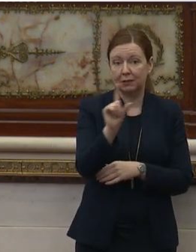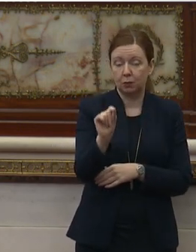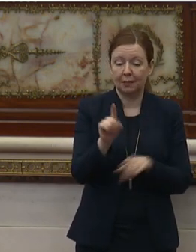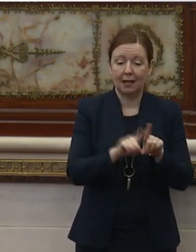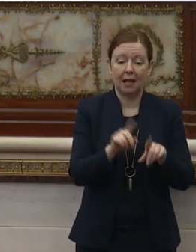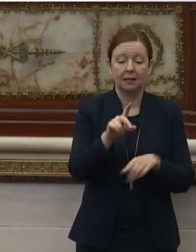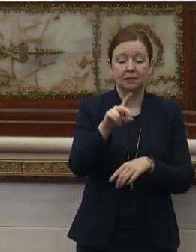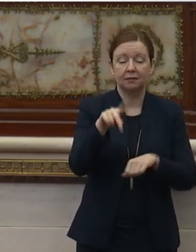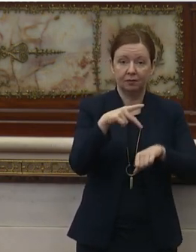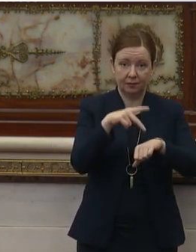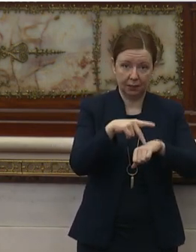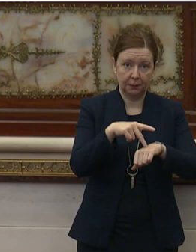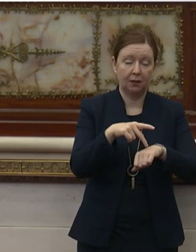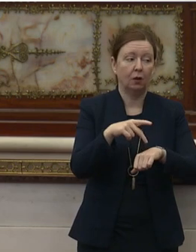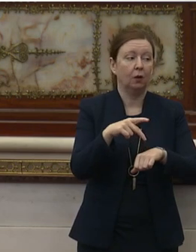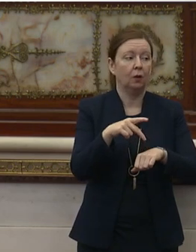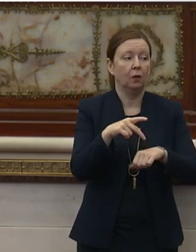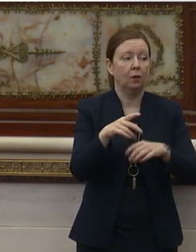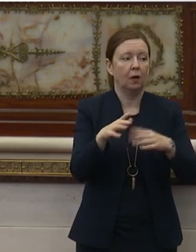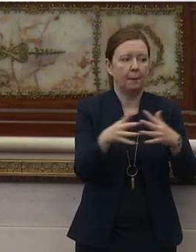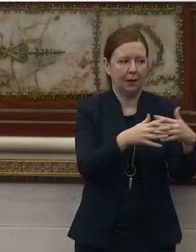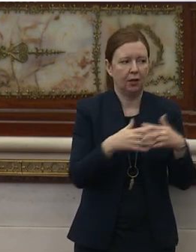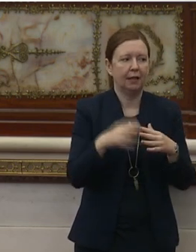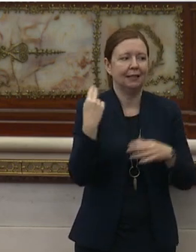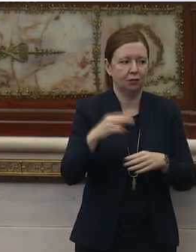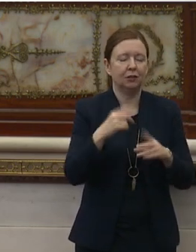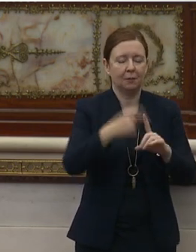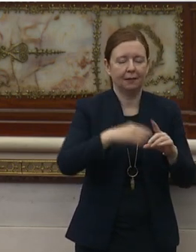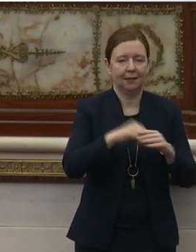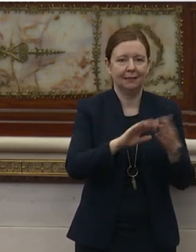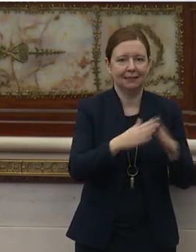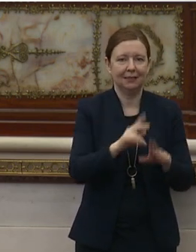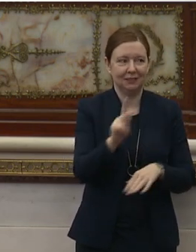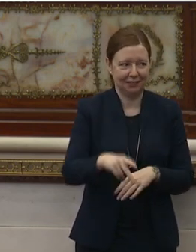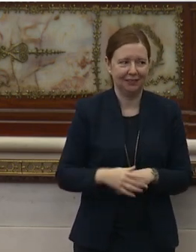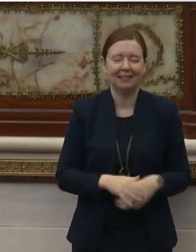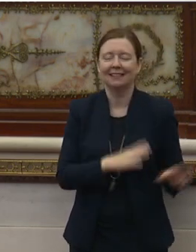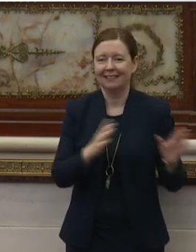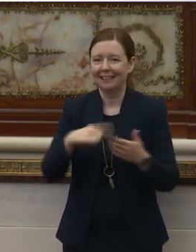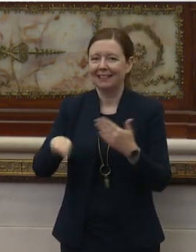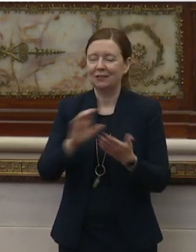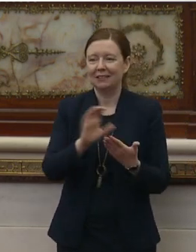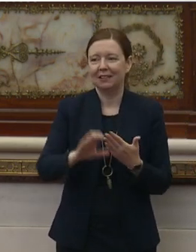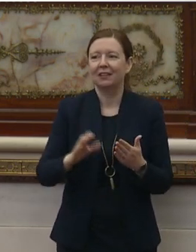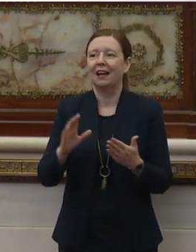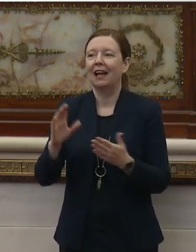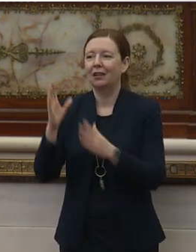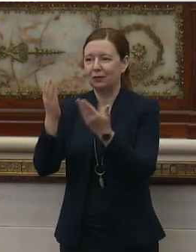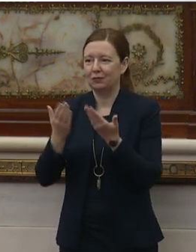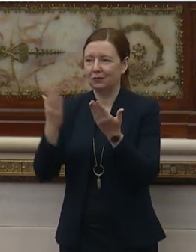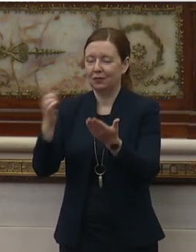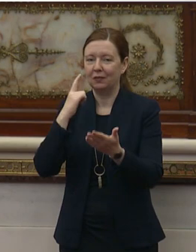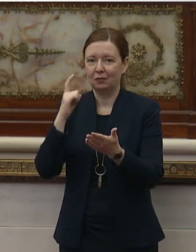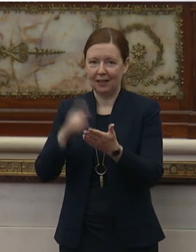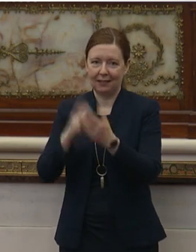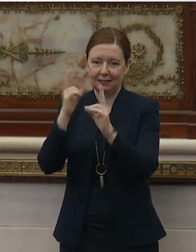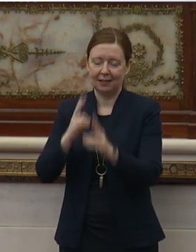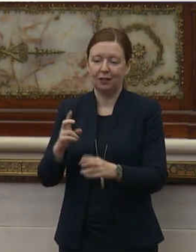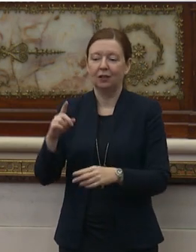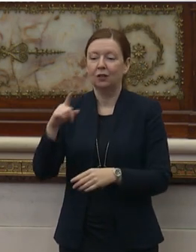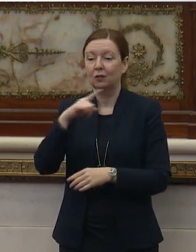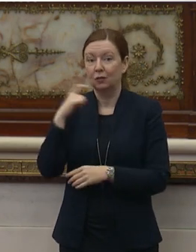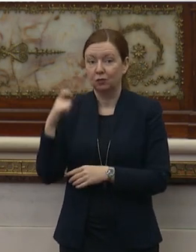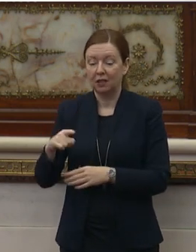as Filipino American History Month in the City of Philadelphia. Next week's calendar. And a resolution recognizing and honoring the Russian